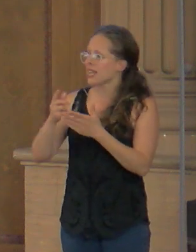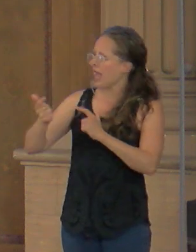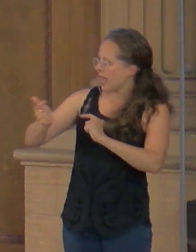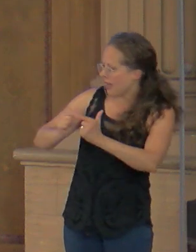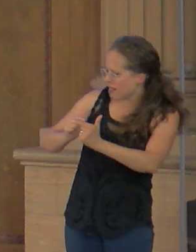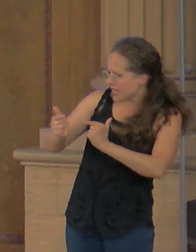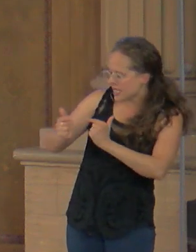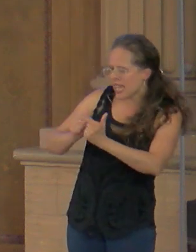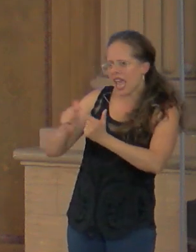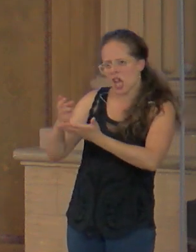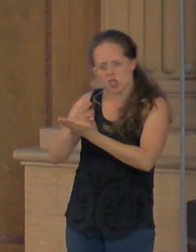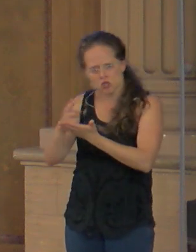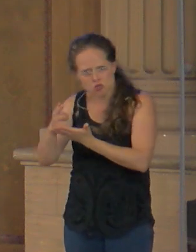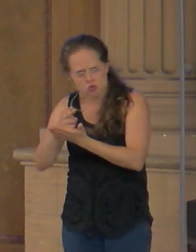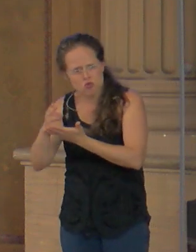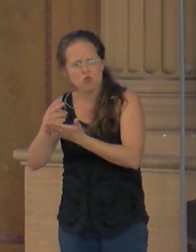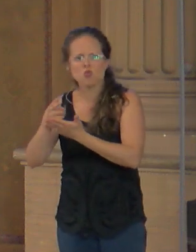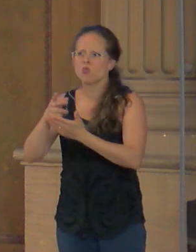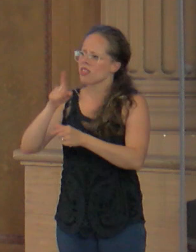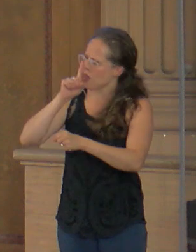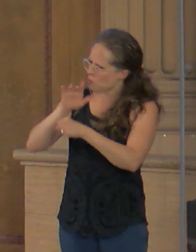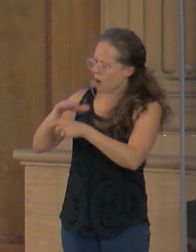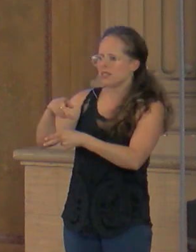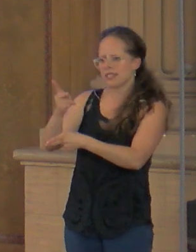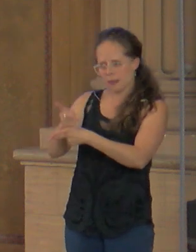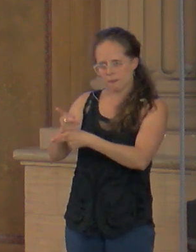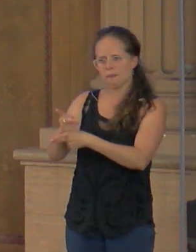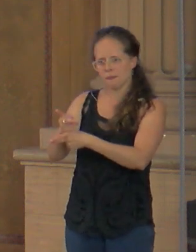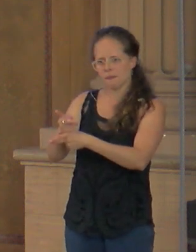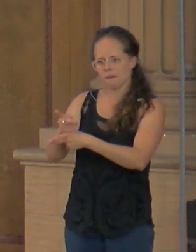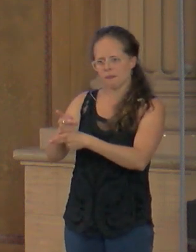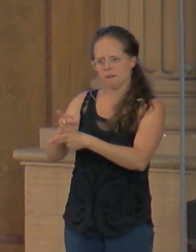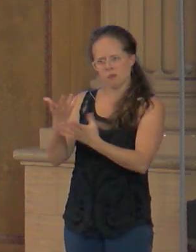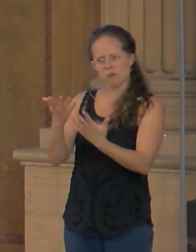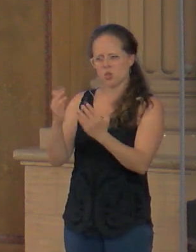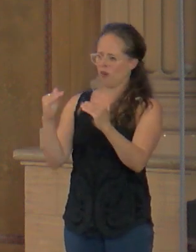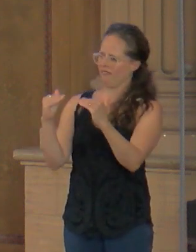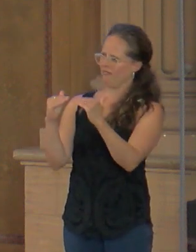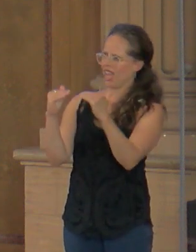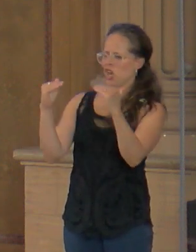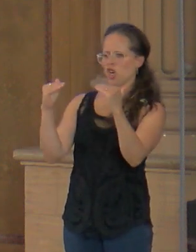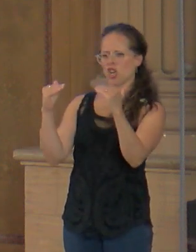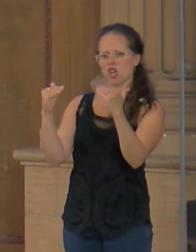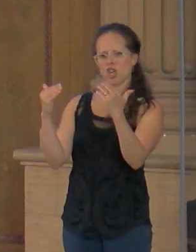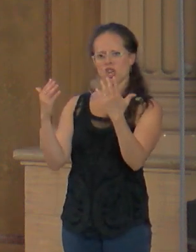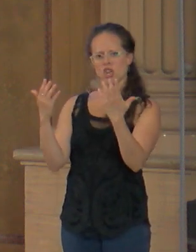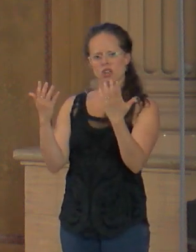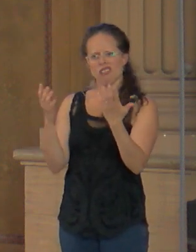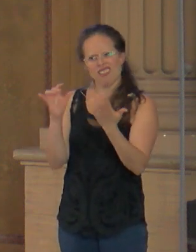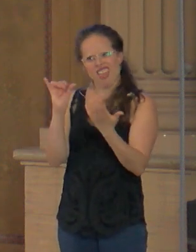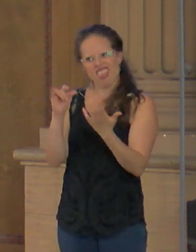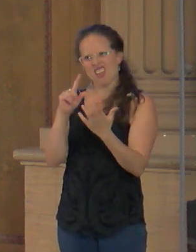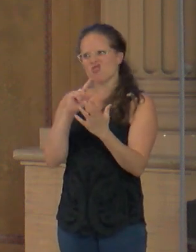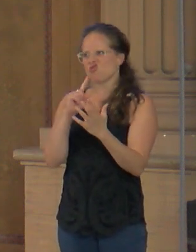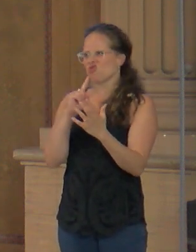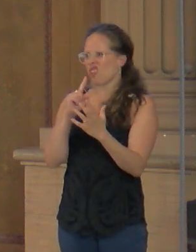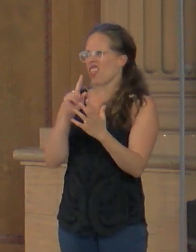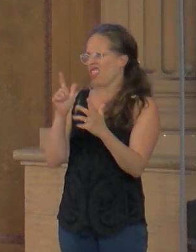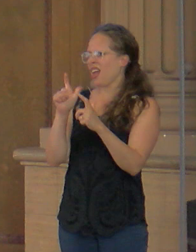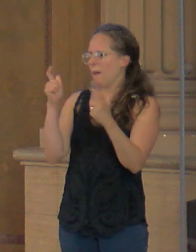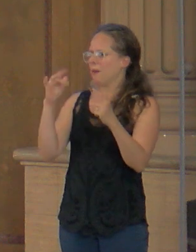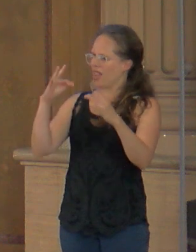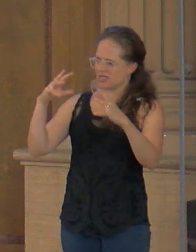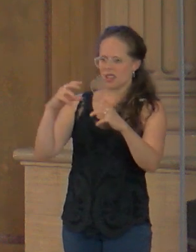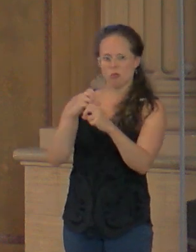truthfulness, and keeping promises. So the idea of fairness actually sums up a lot of what Proverbs says about justice.